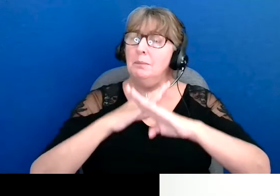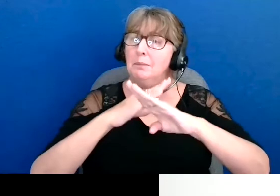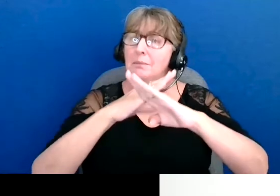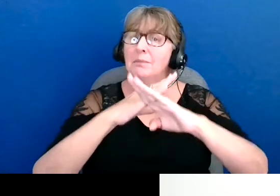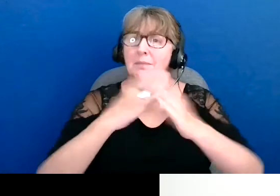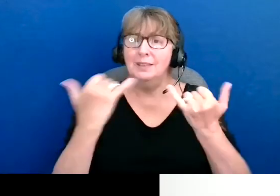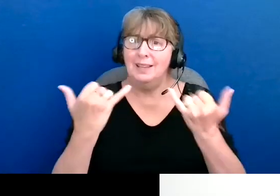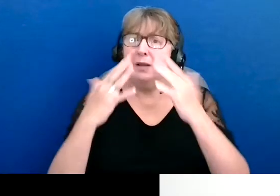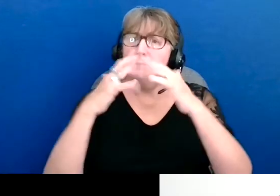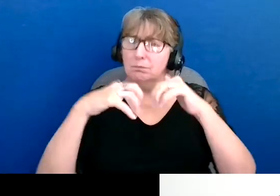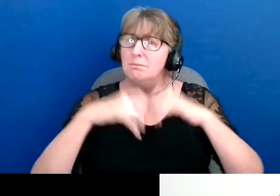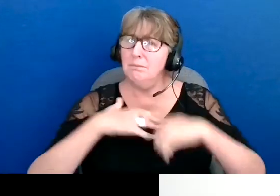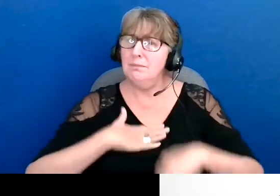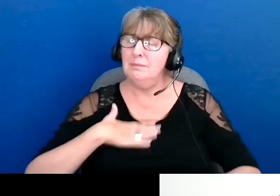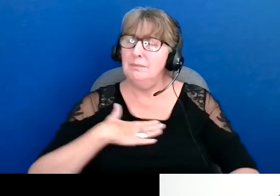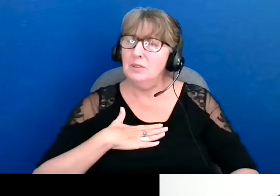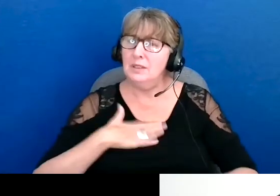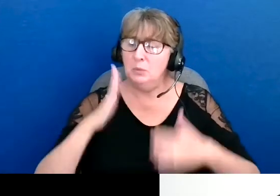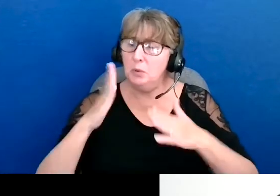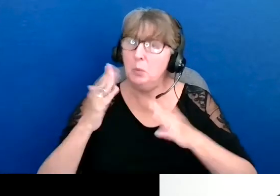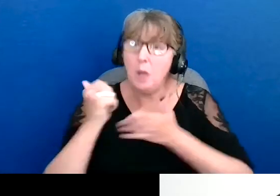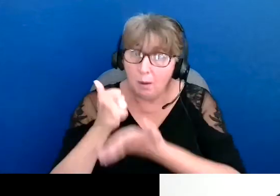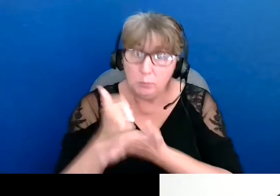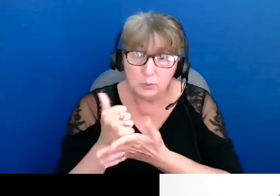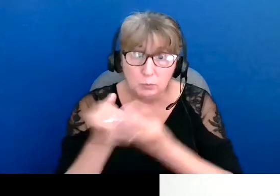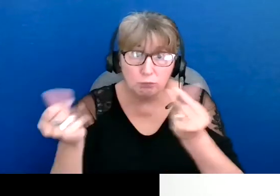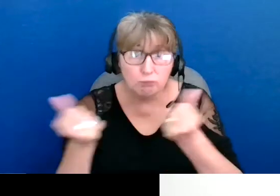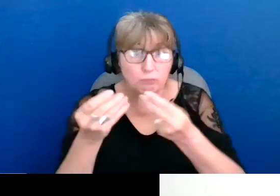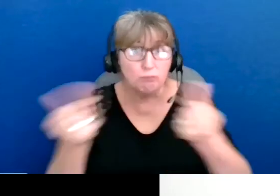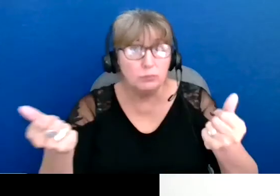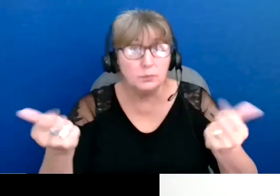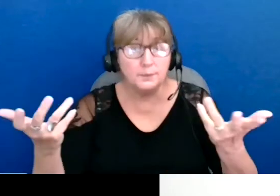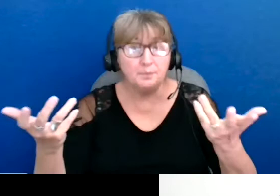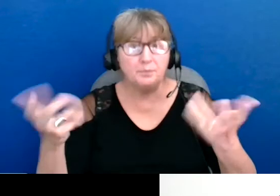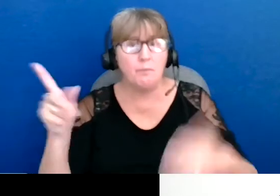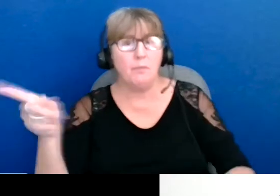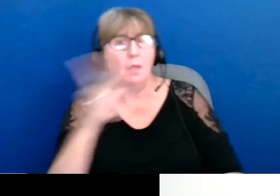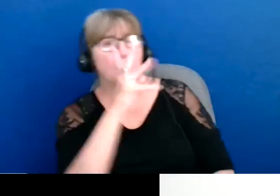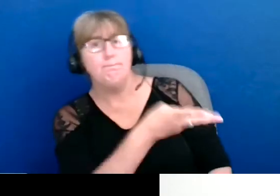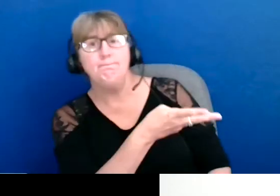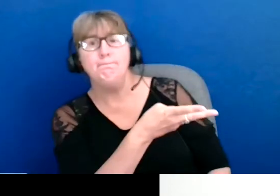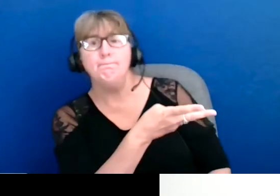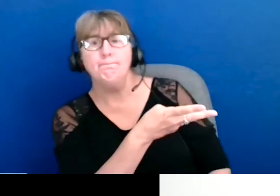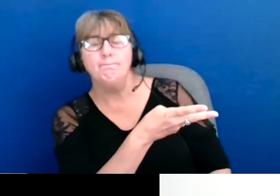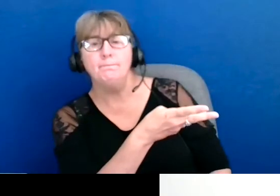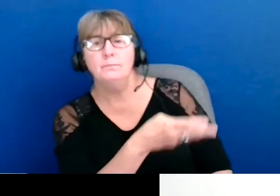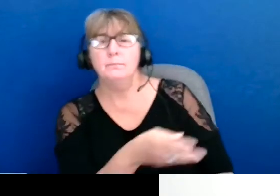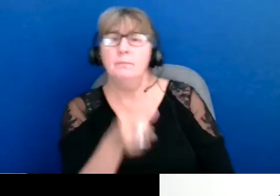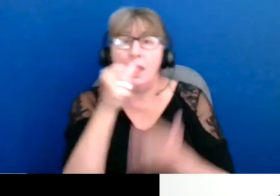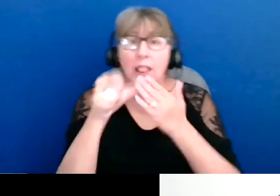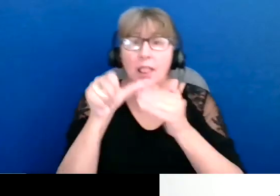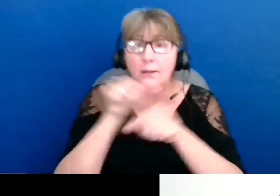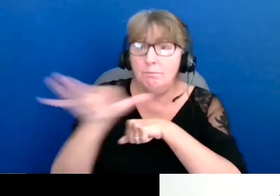you to address these barriers. They ignored us. We sent the letter